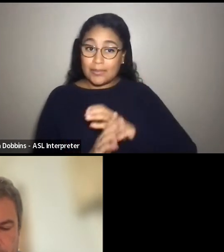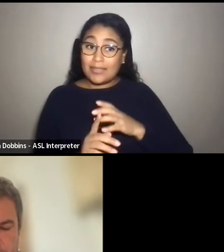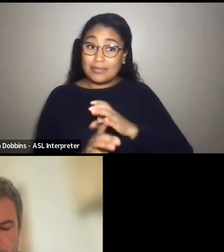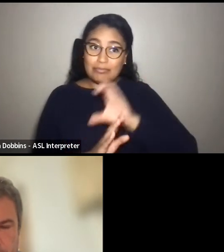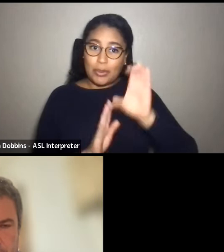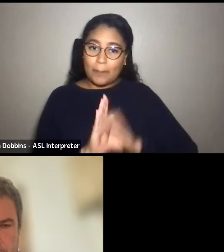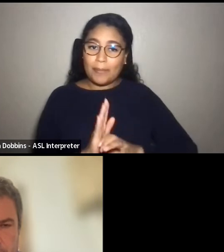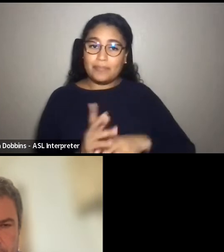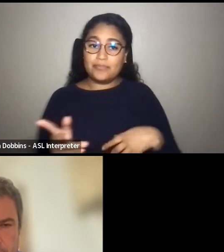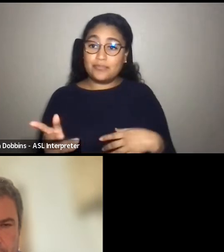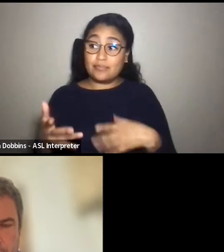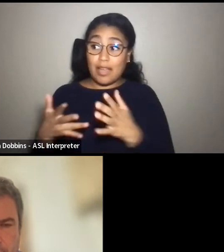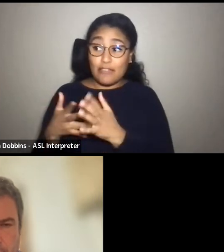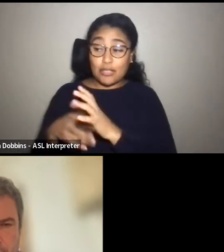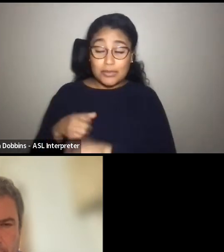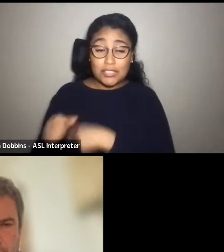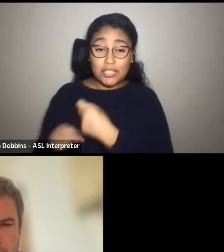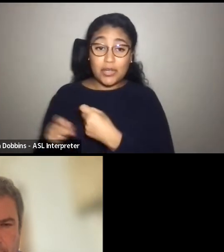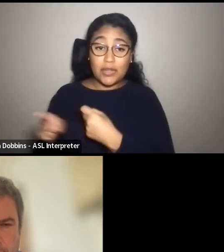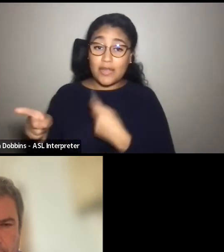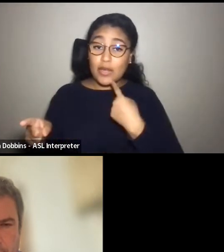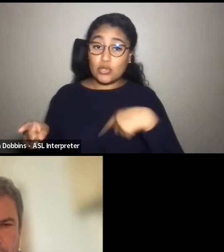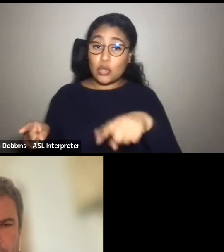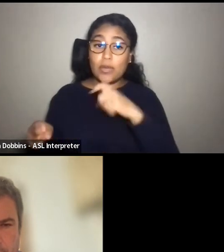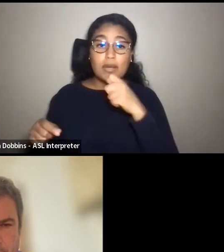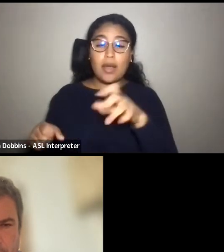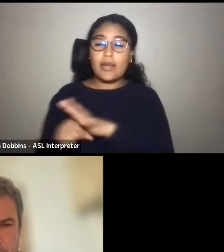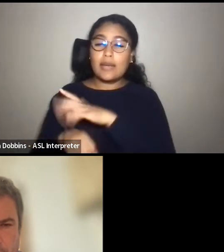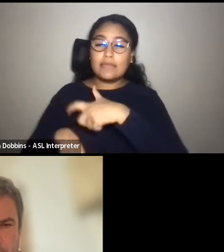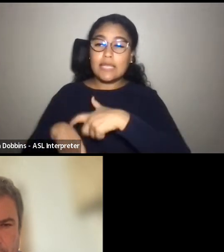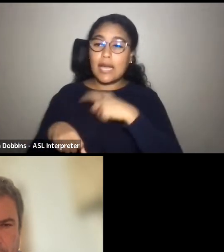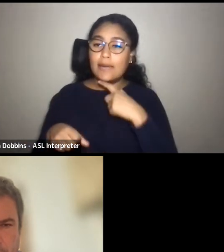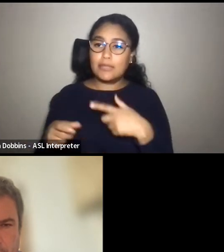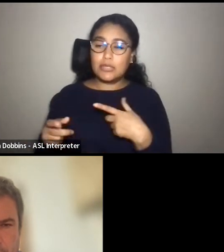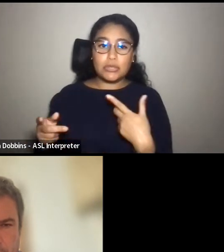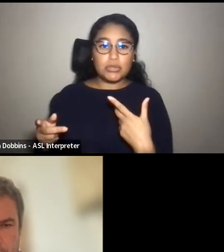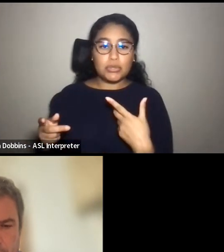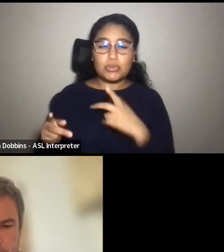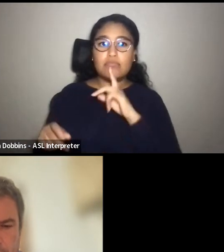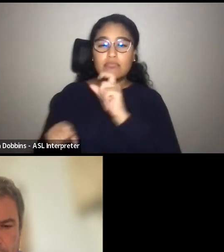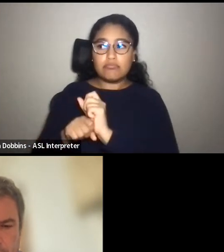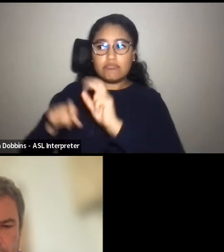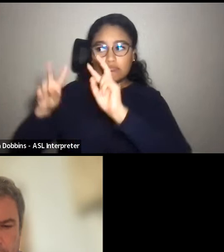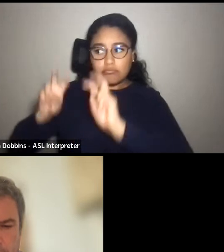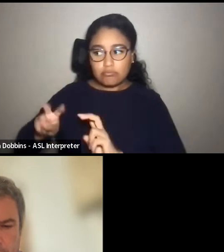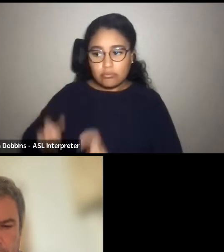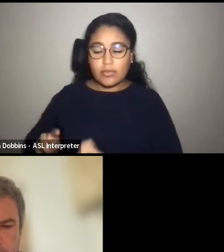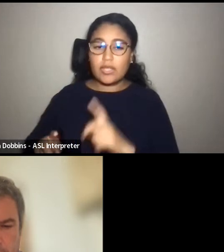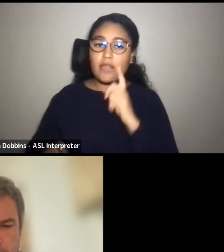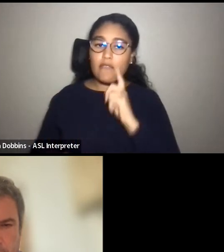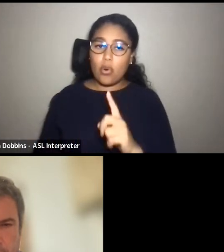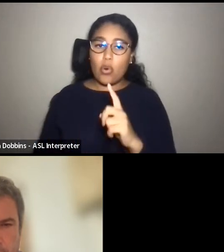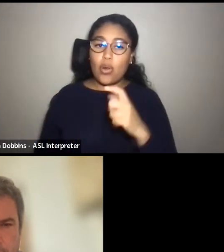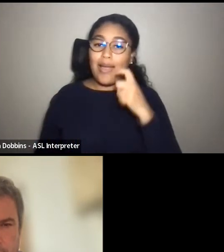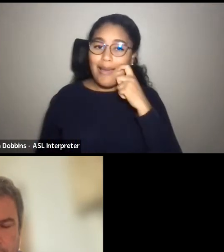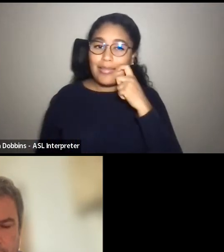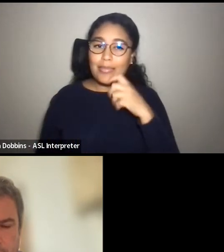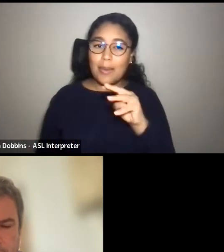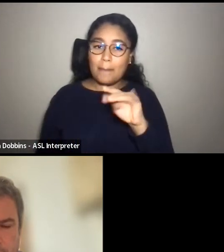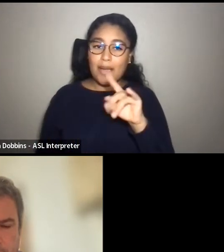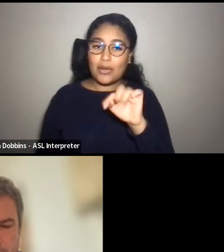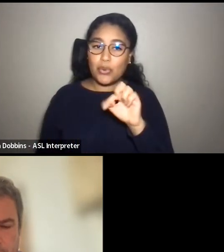year in ethnic studies, when I was told we didn't have time to cover the subject of anti-Semitism or Jews as an ethnic minority. How can that